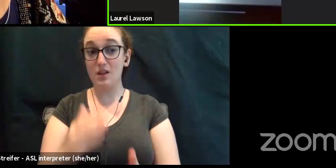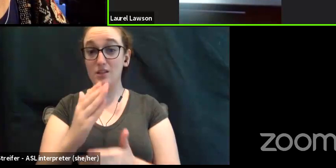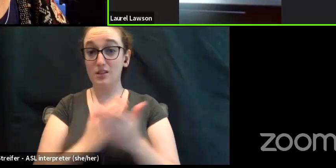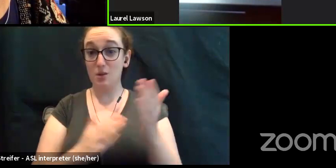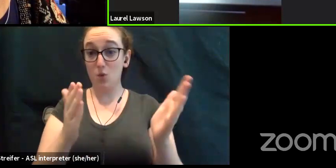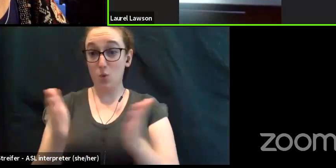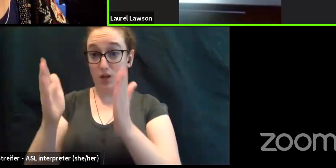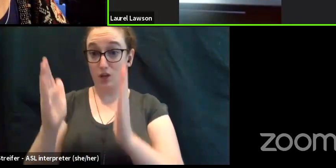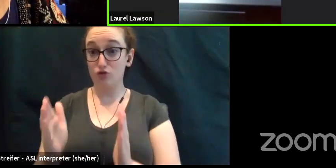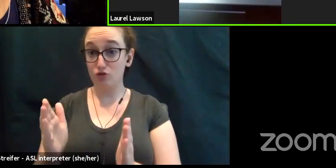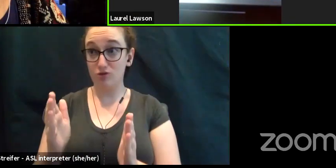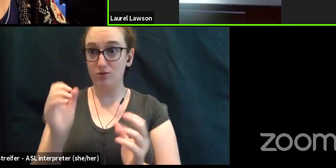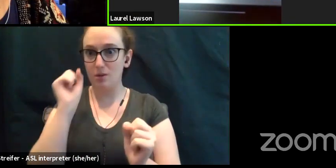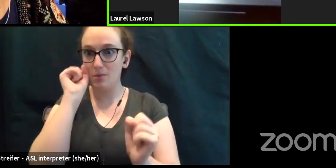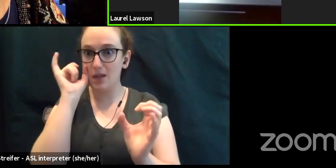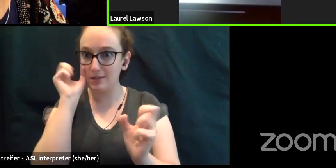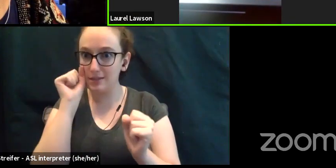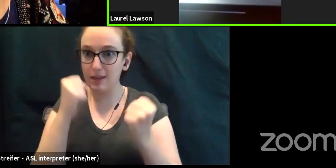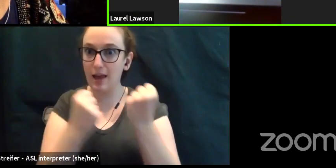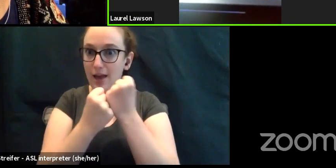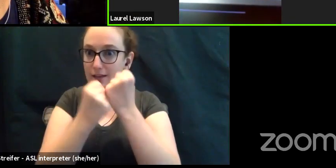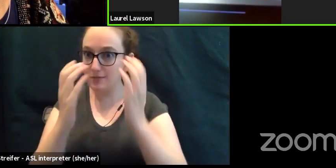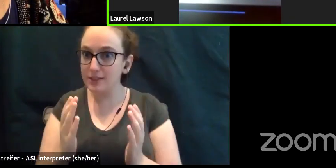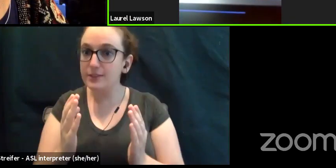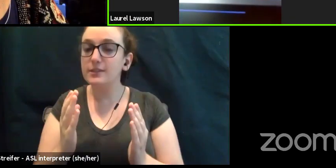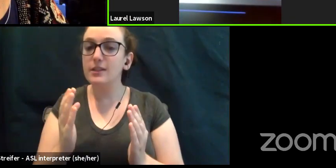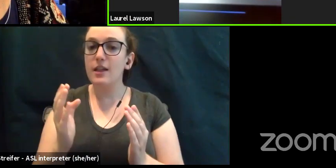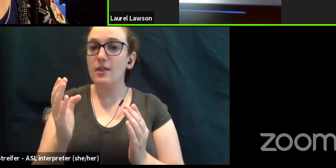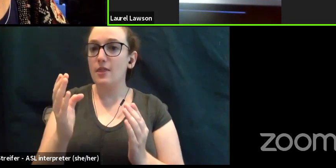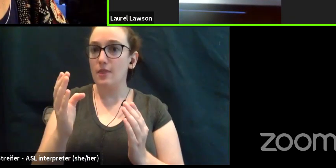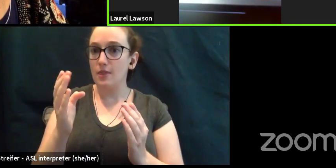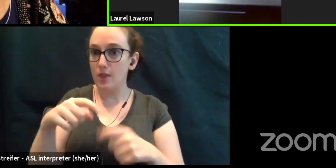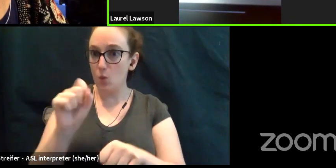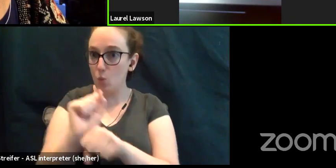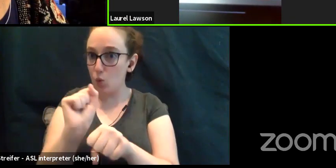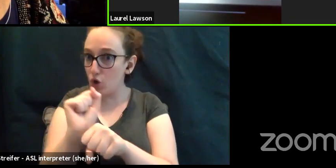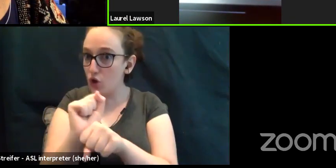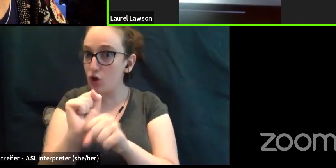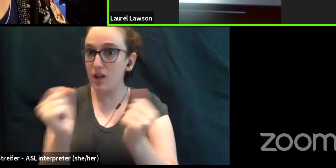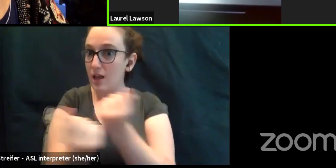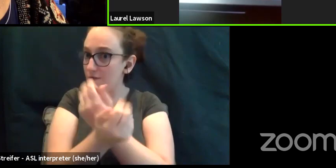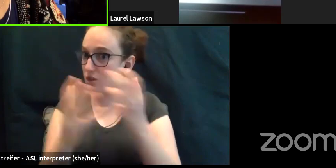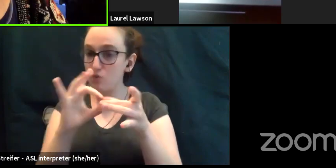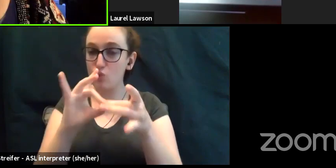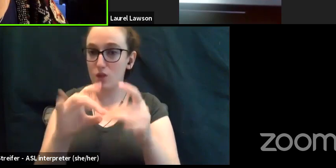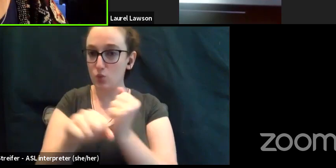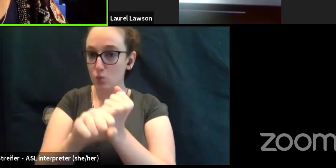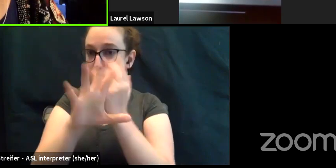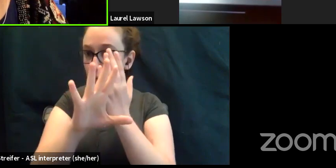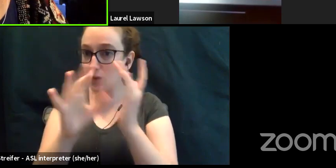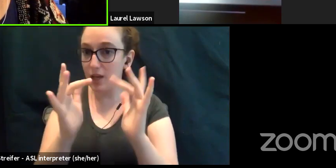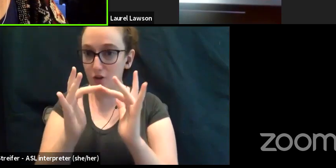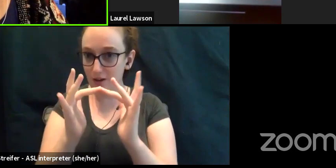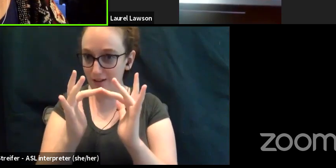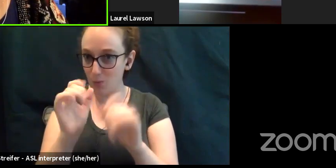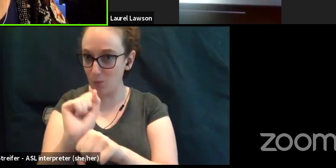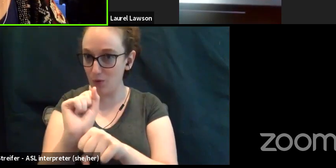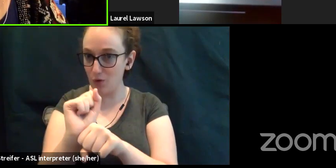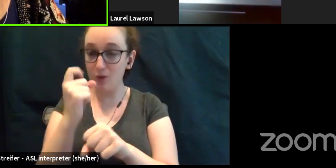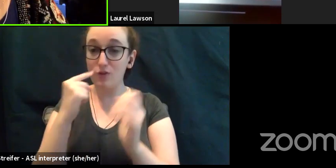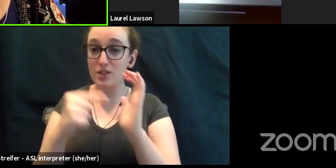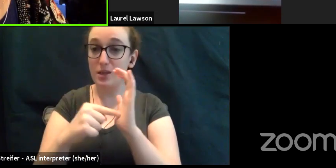organizers, artists, activists who have built their careers entirely on remote presence. One example is